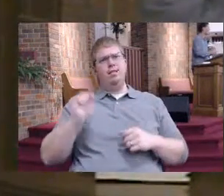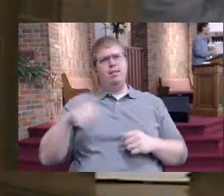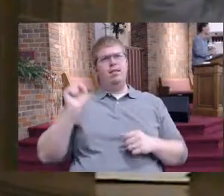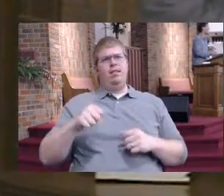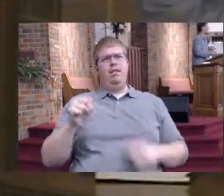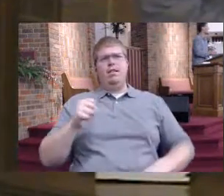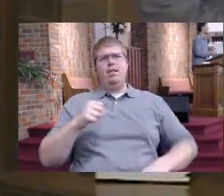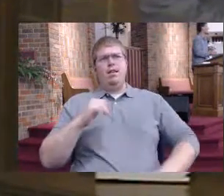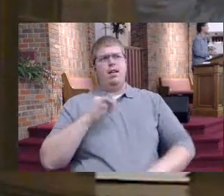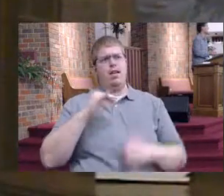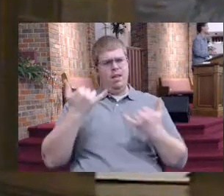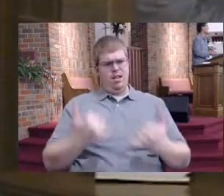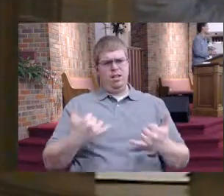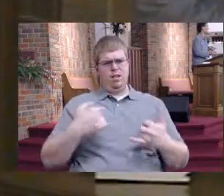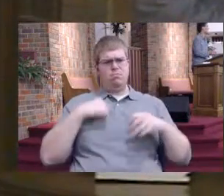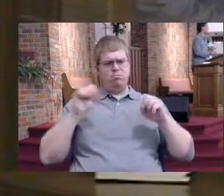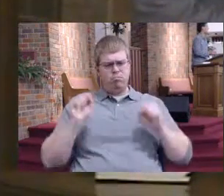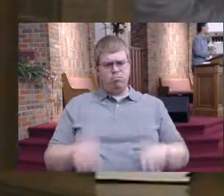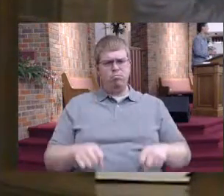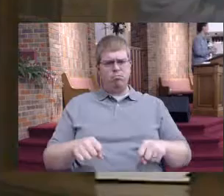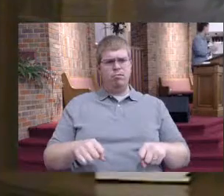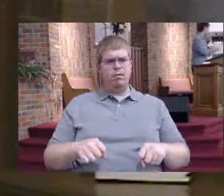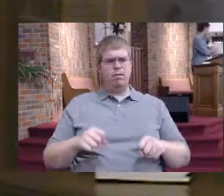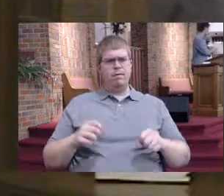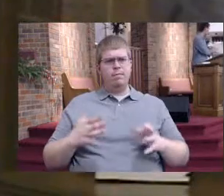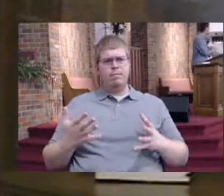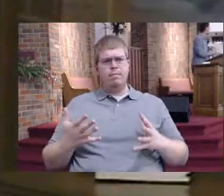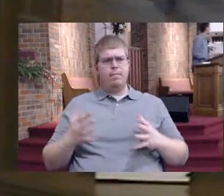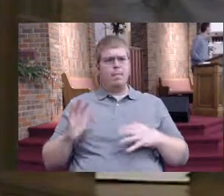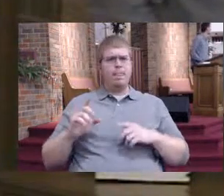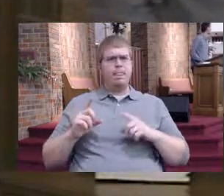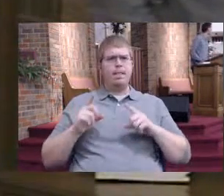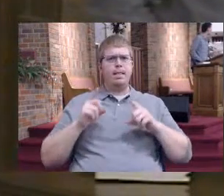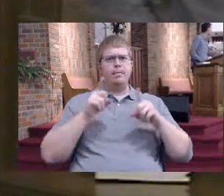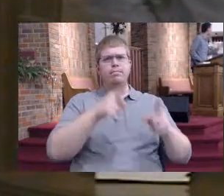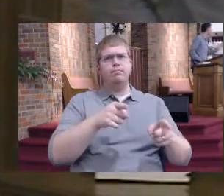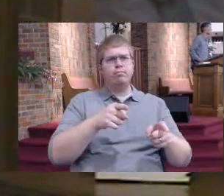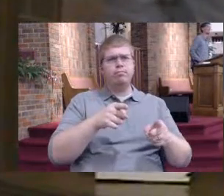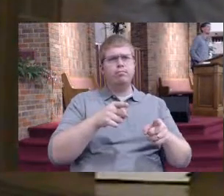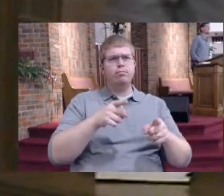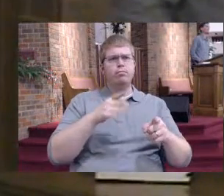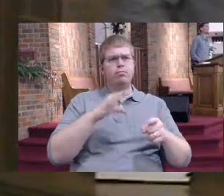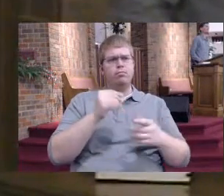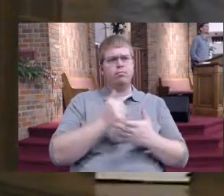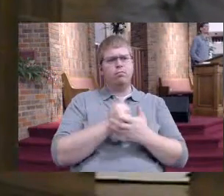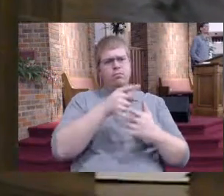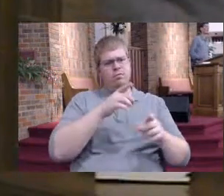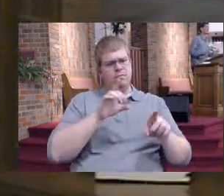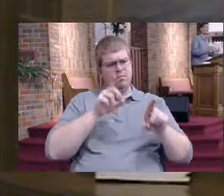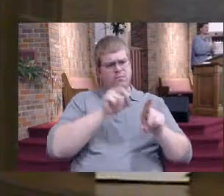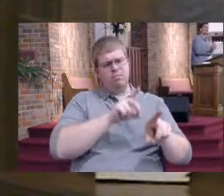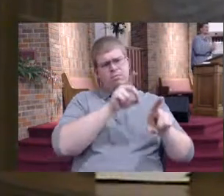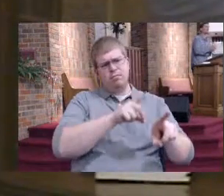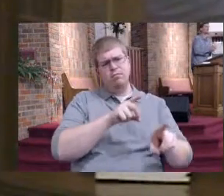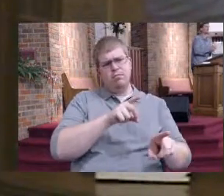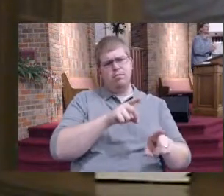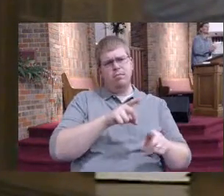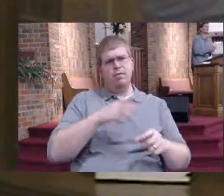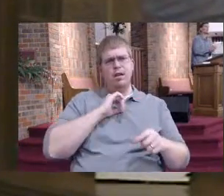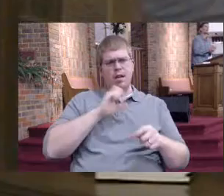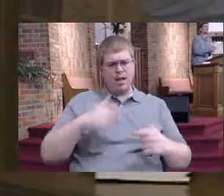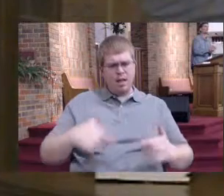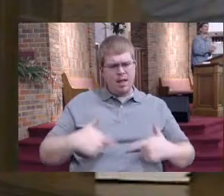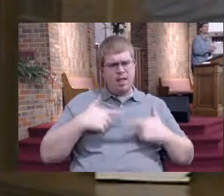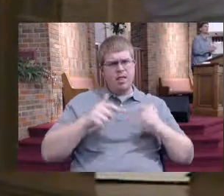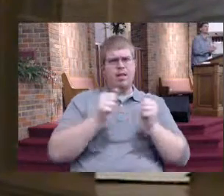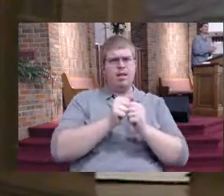that now I have the opportunity to, inside this discipleship, inside this discipling them, I get to live with them